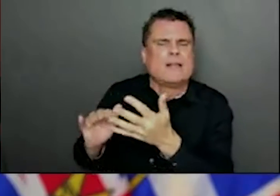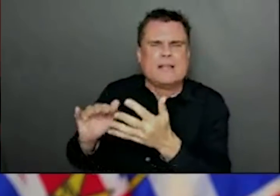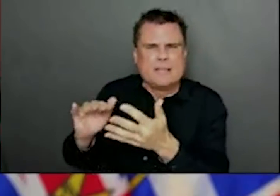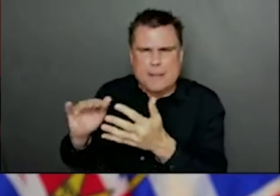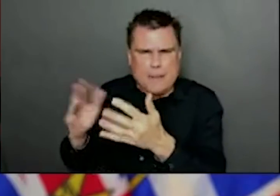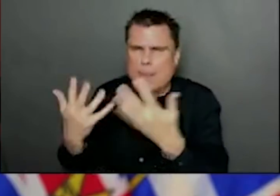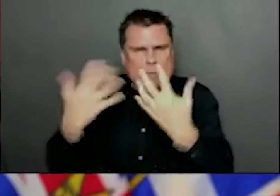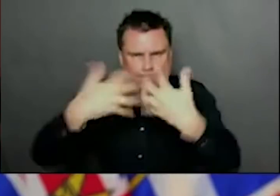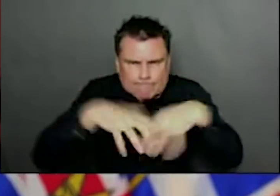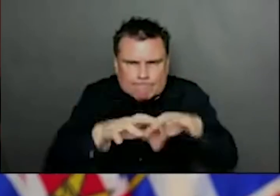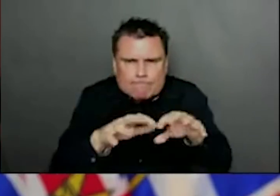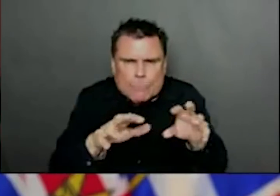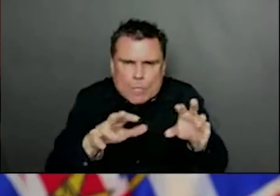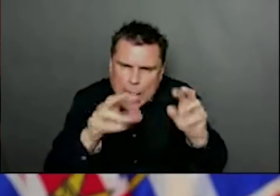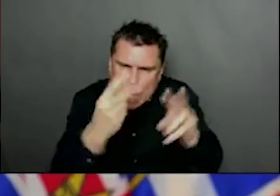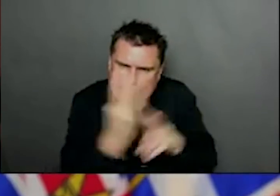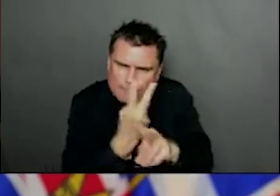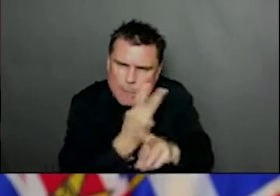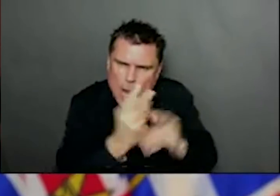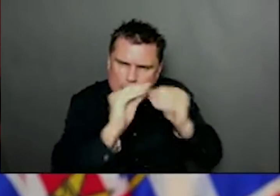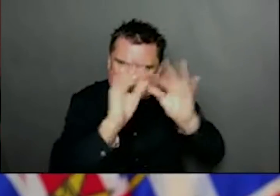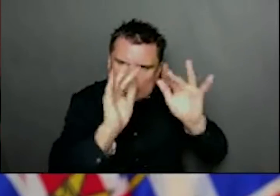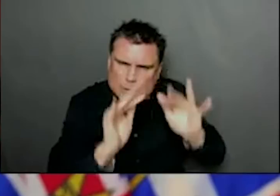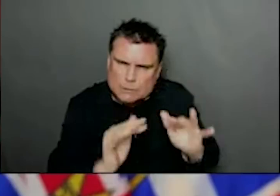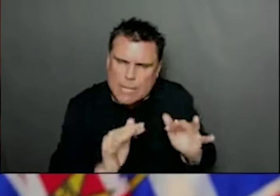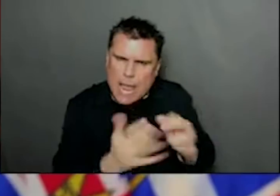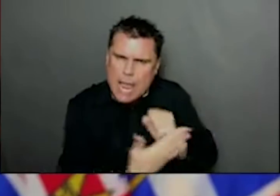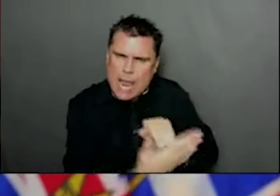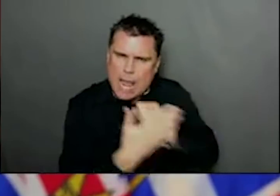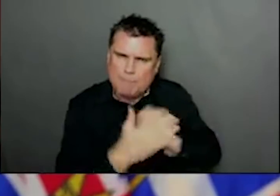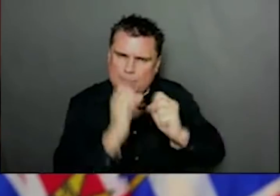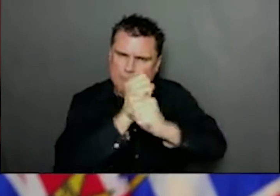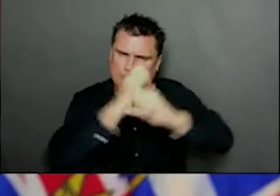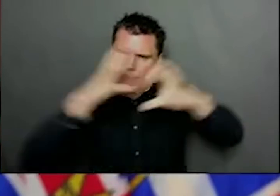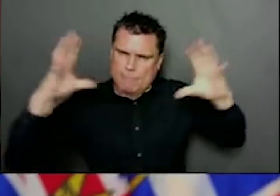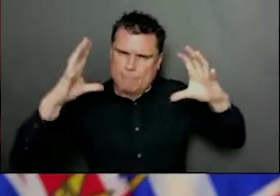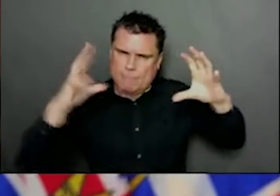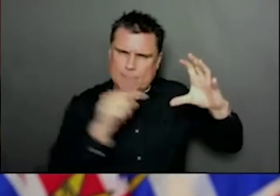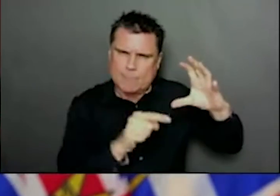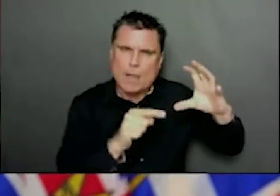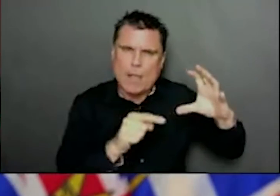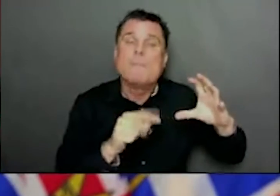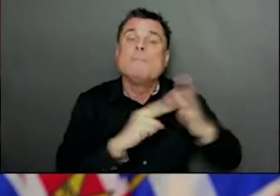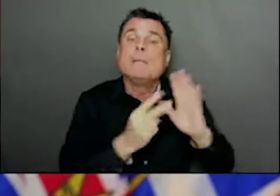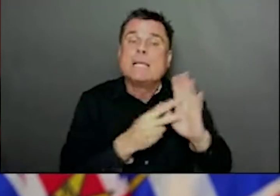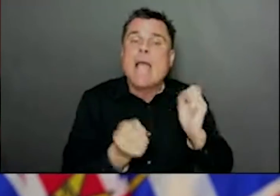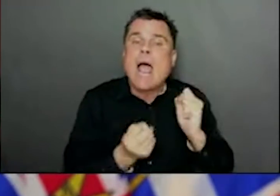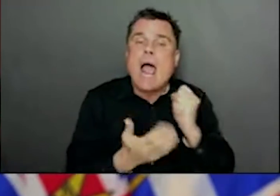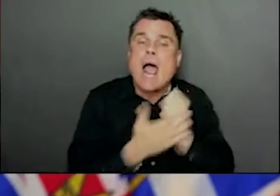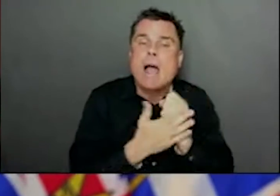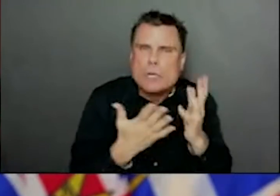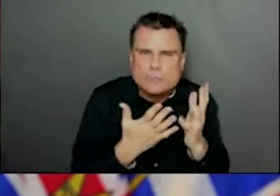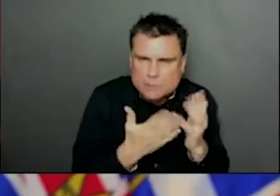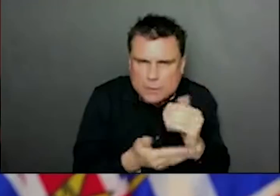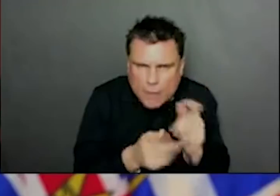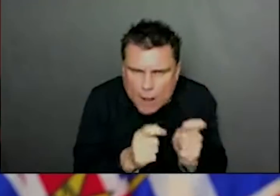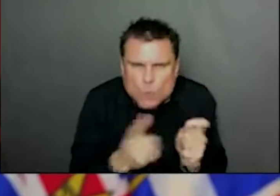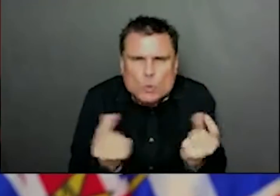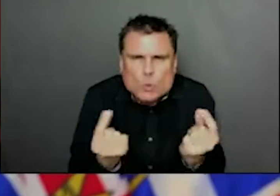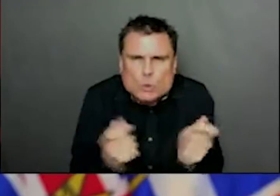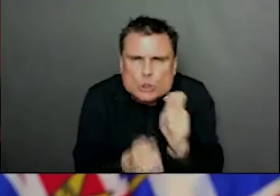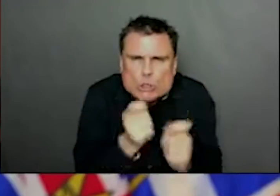be reported going forward, to streamline one aspect of what is a challenging, complex,